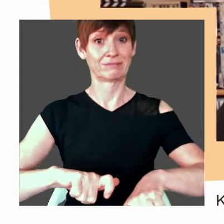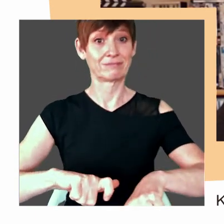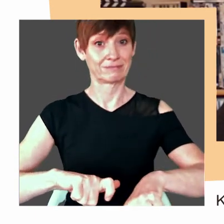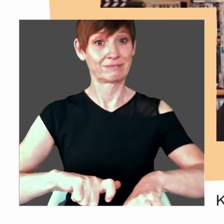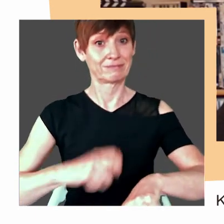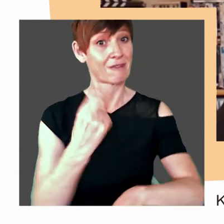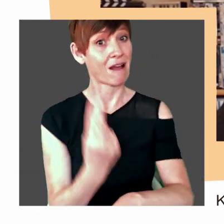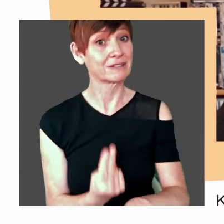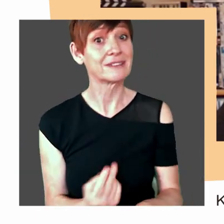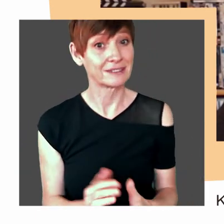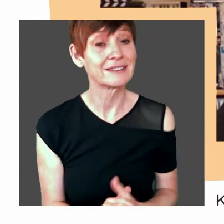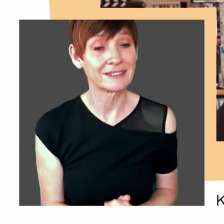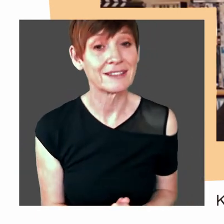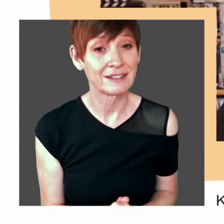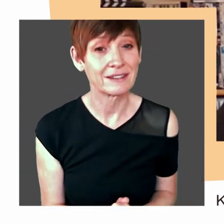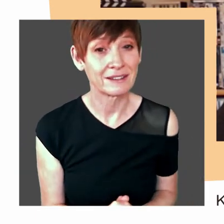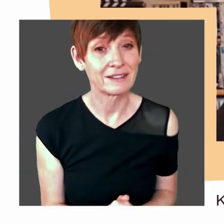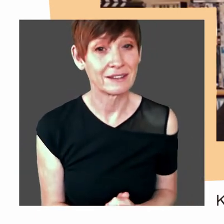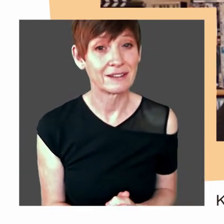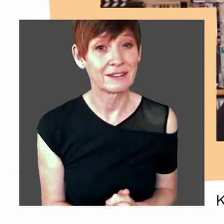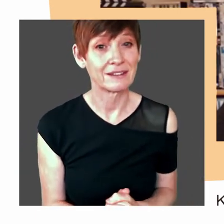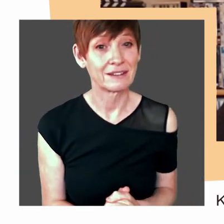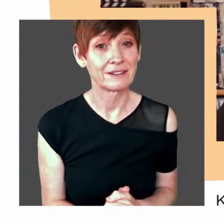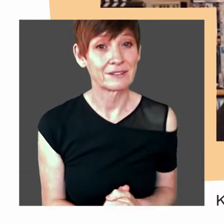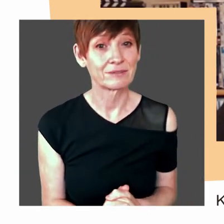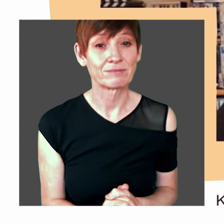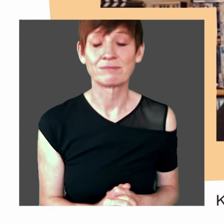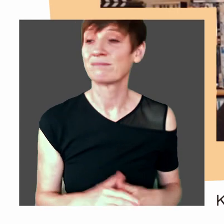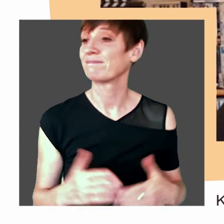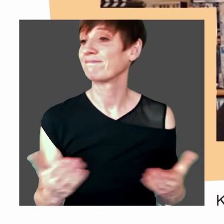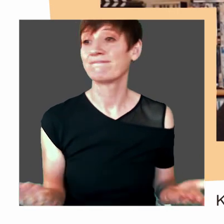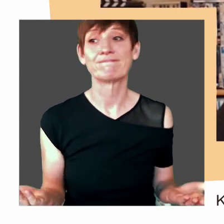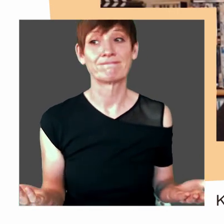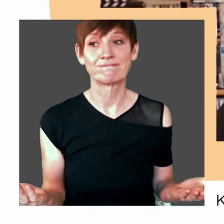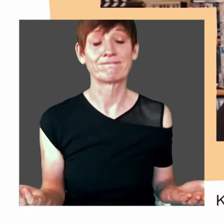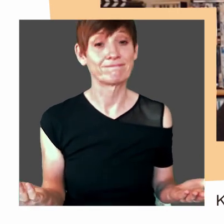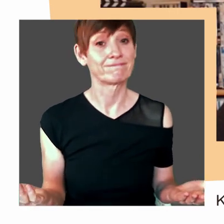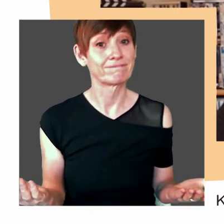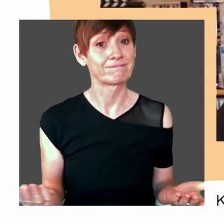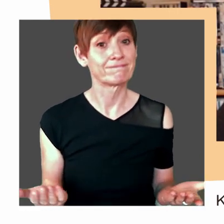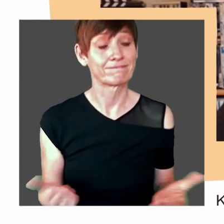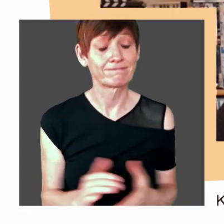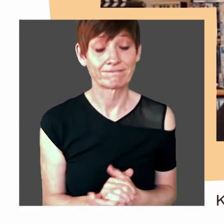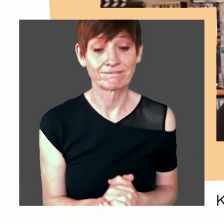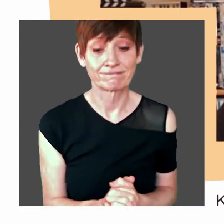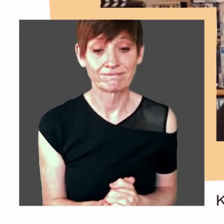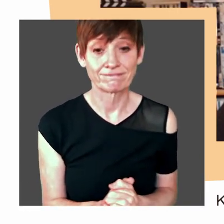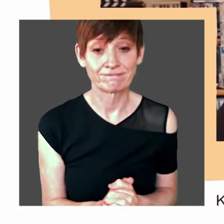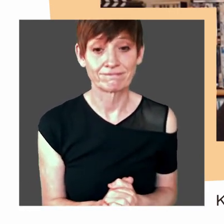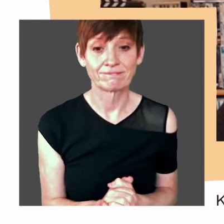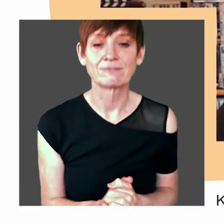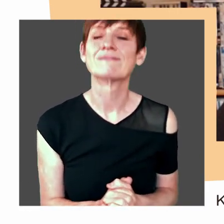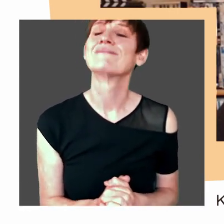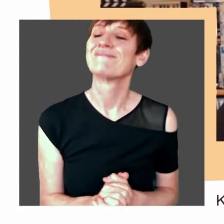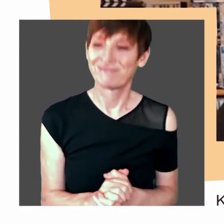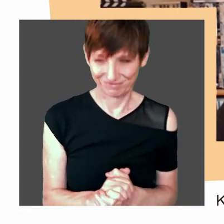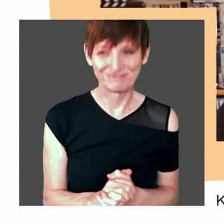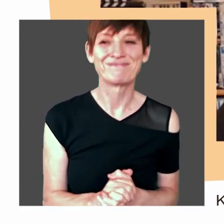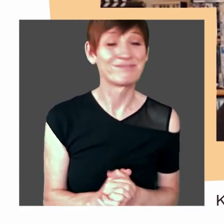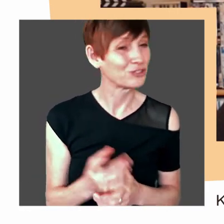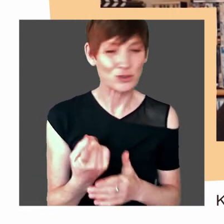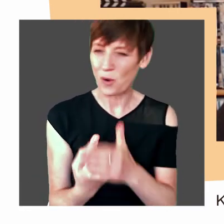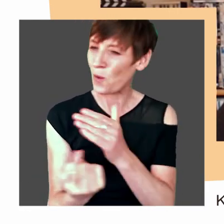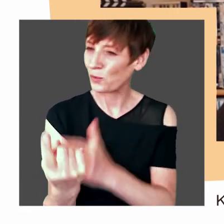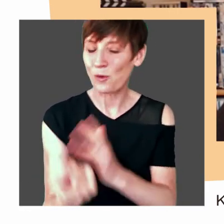I'm still an artist. And after those hardship I experience. I have heard that from a lot of